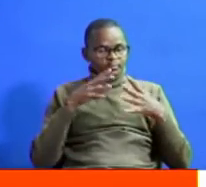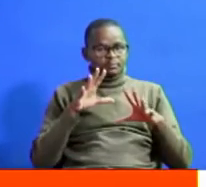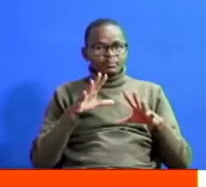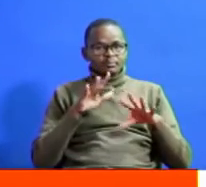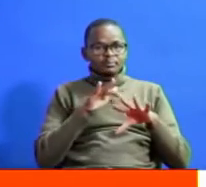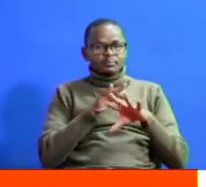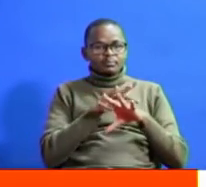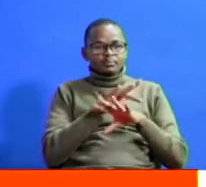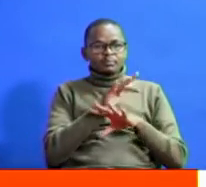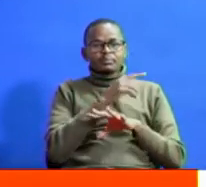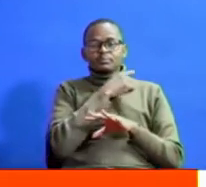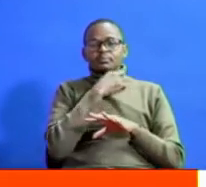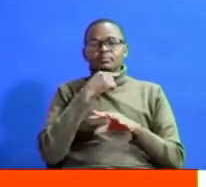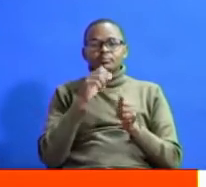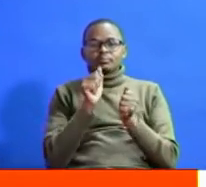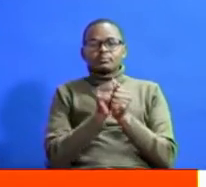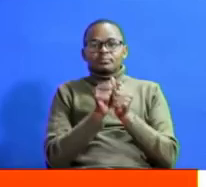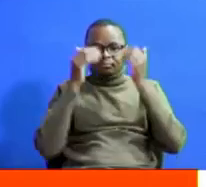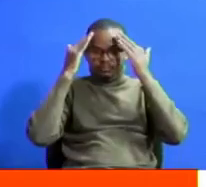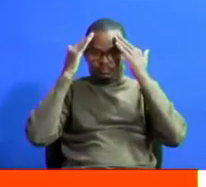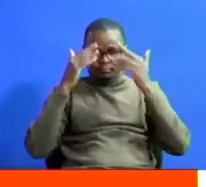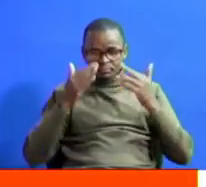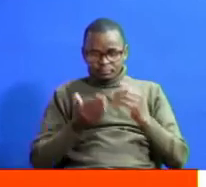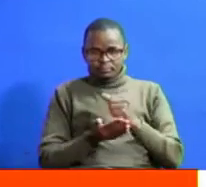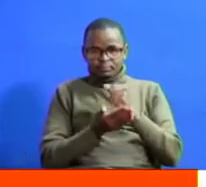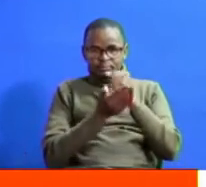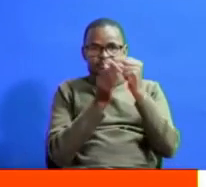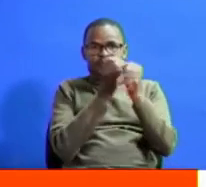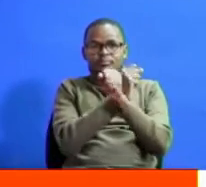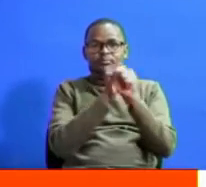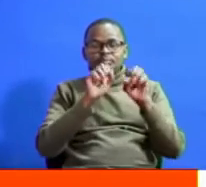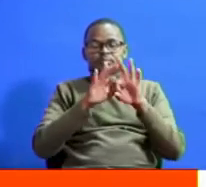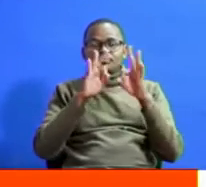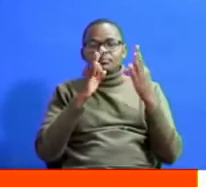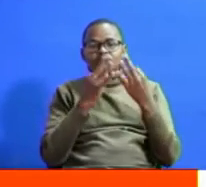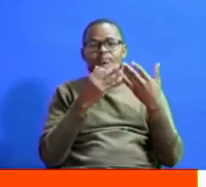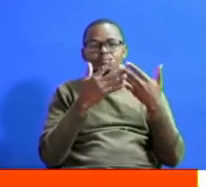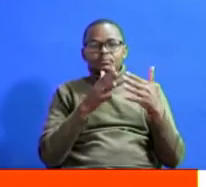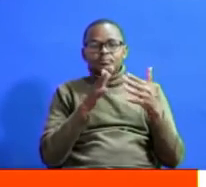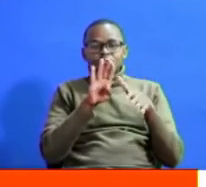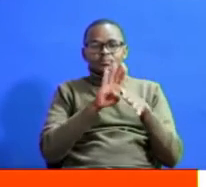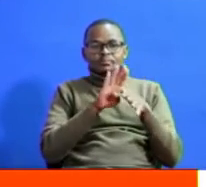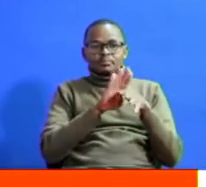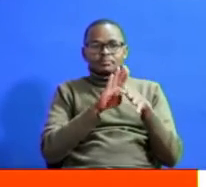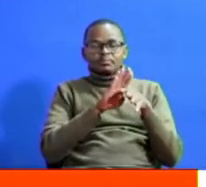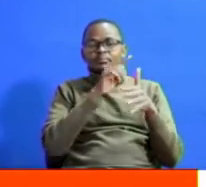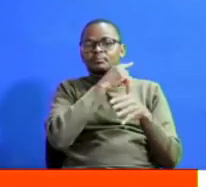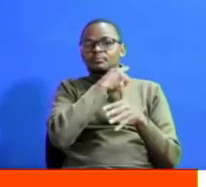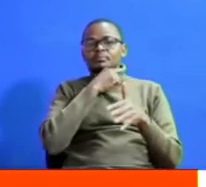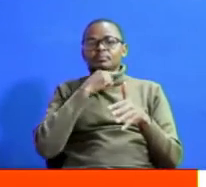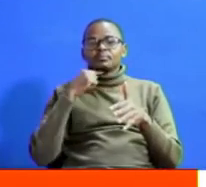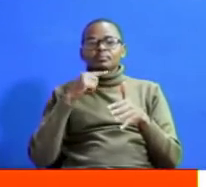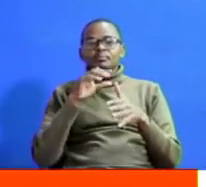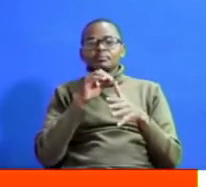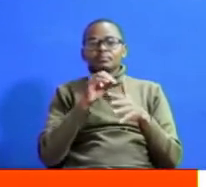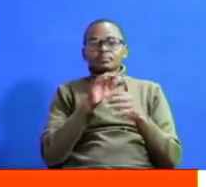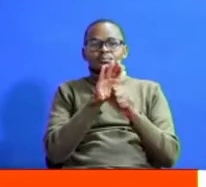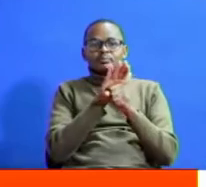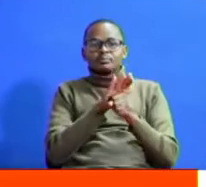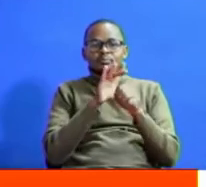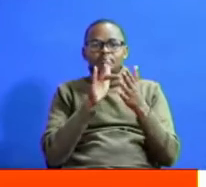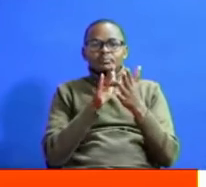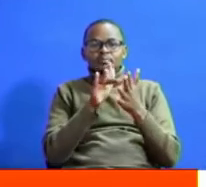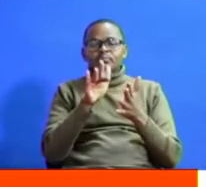extrajudicial killings, with the focus of helping survivors and families who have lost members to extrajudicial killings or forced